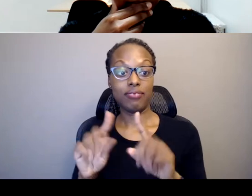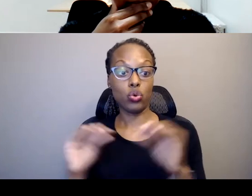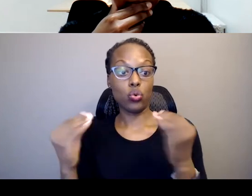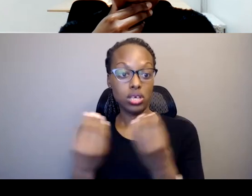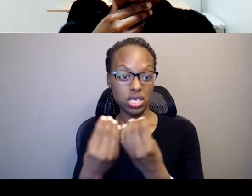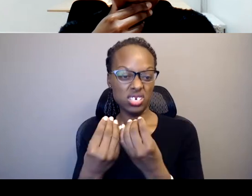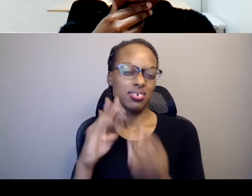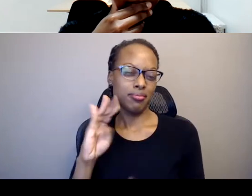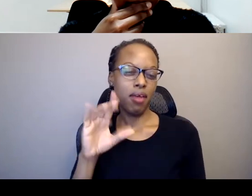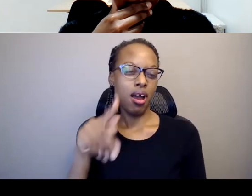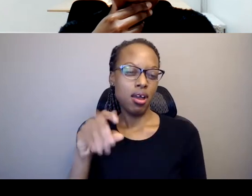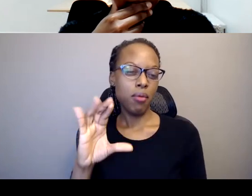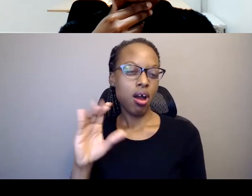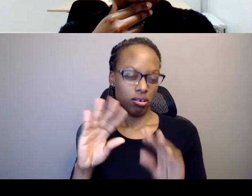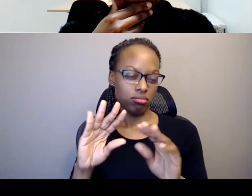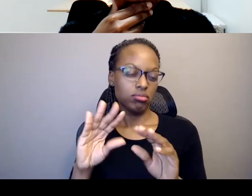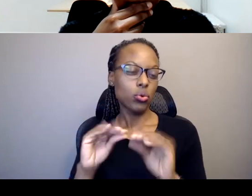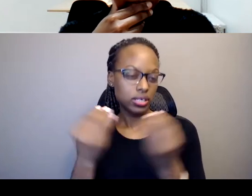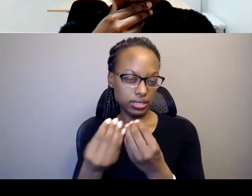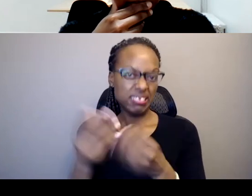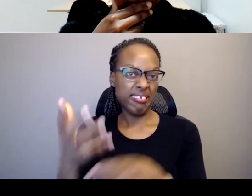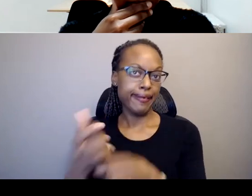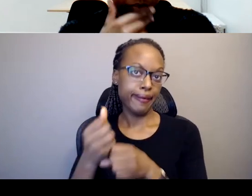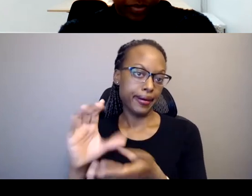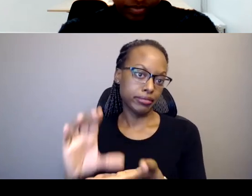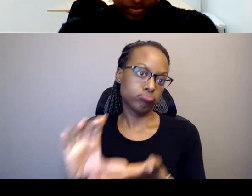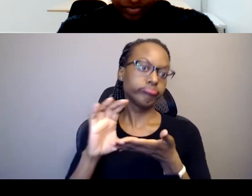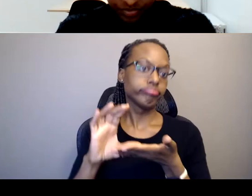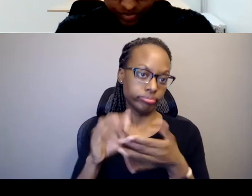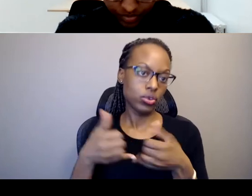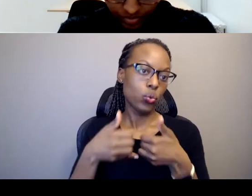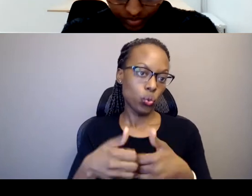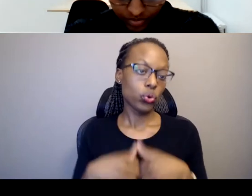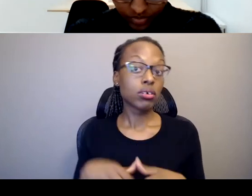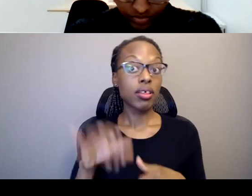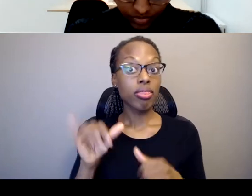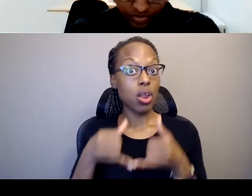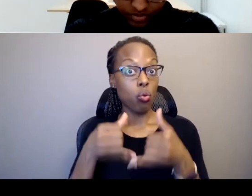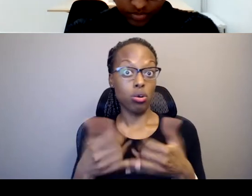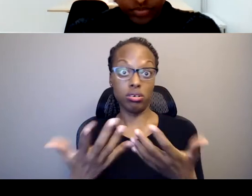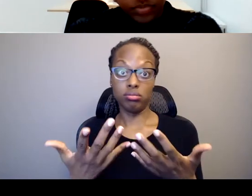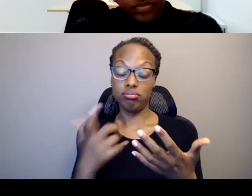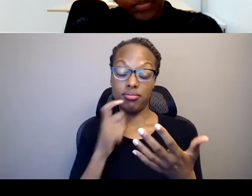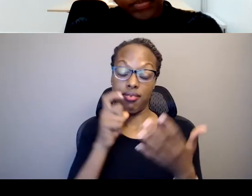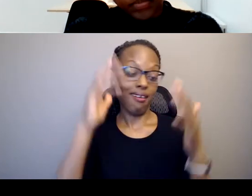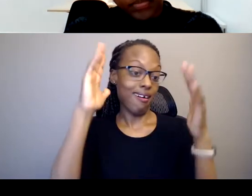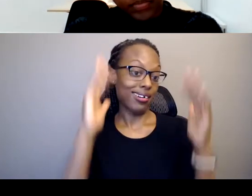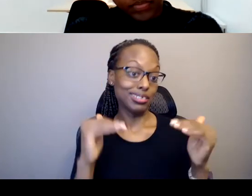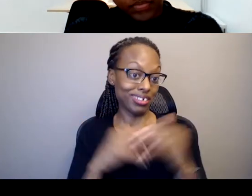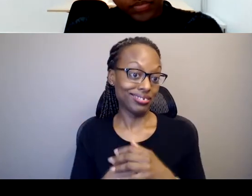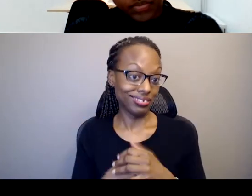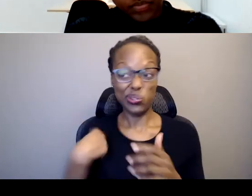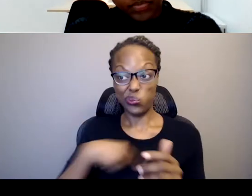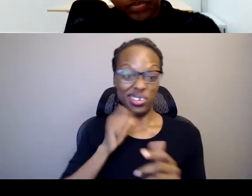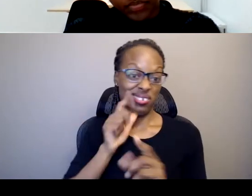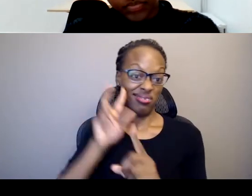a substantial award. This award came out of the blue. In terms of we didn't apply for